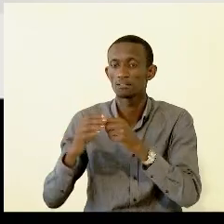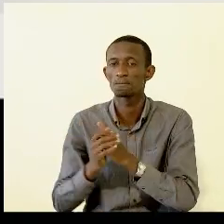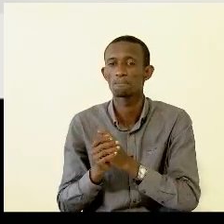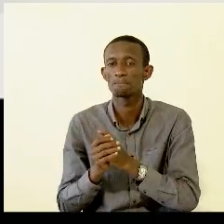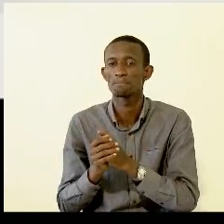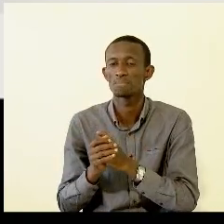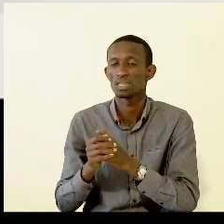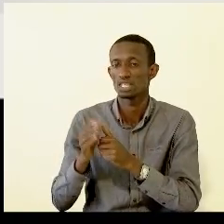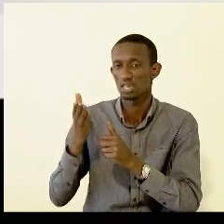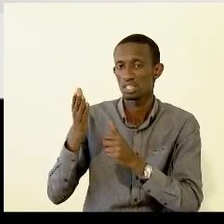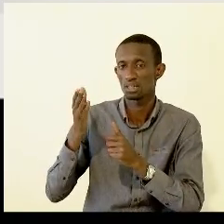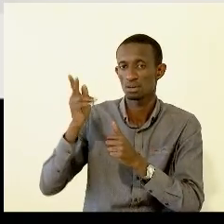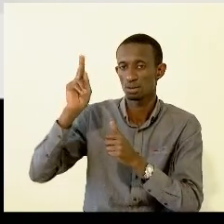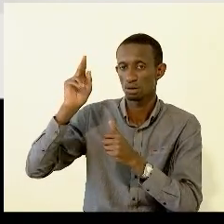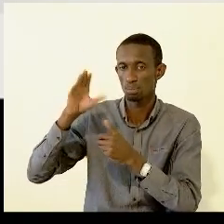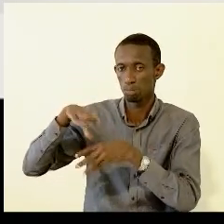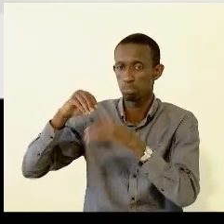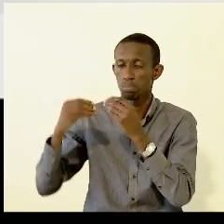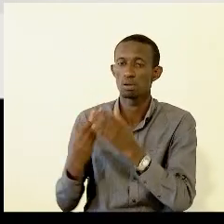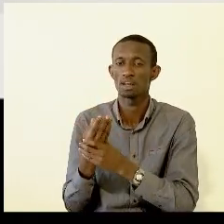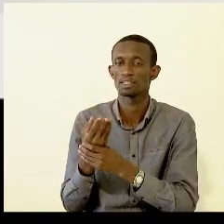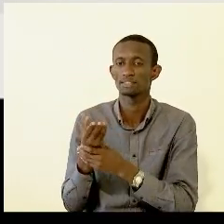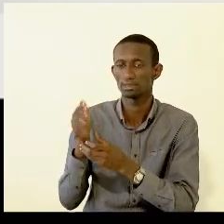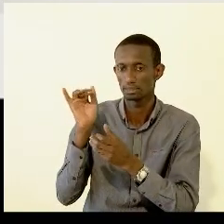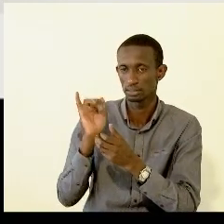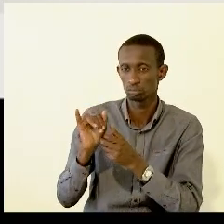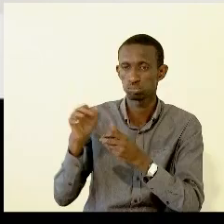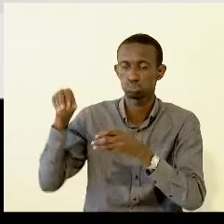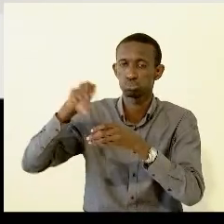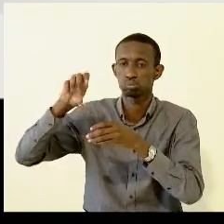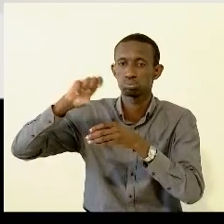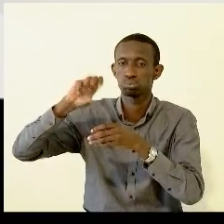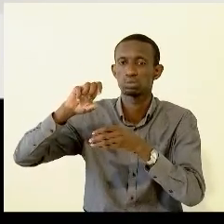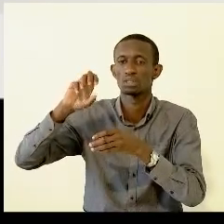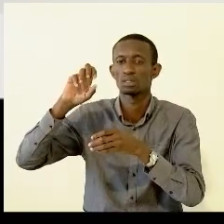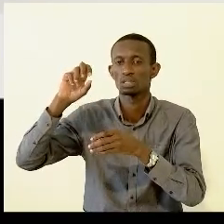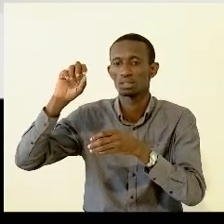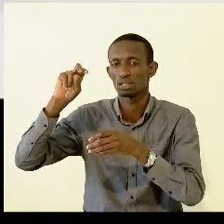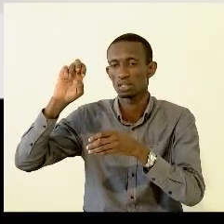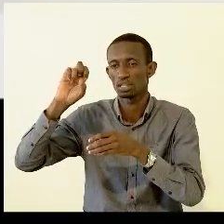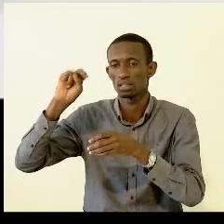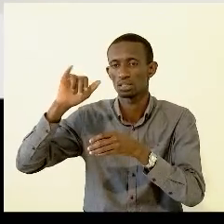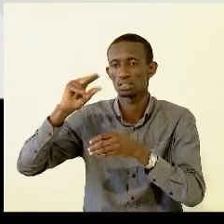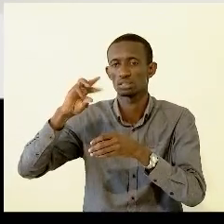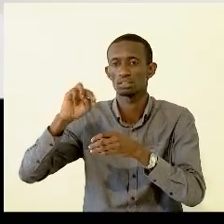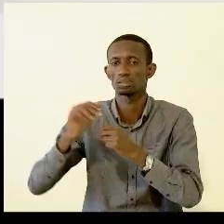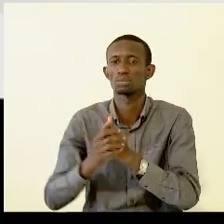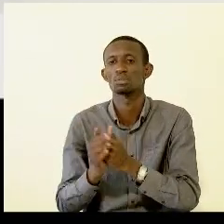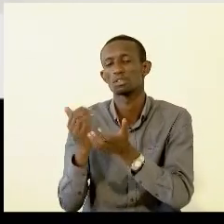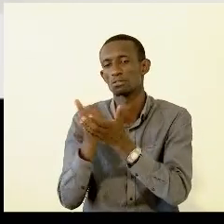release enzymes which are going to digest that plant by extracellular